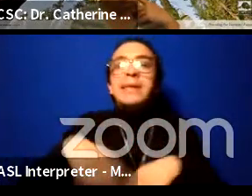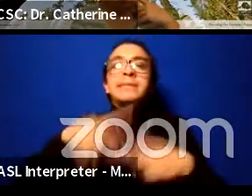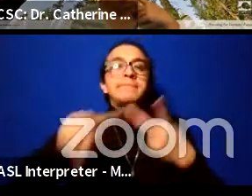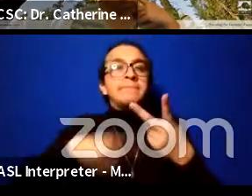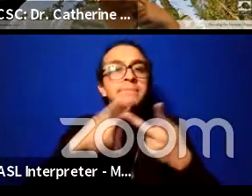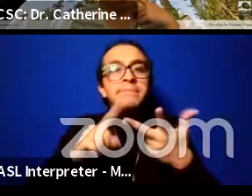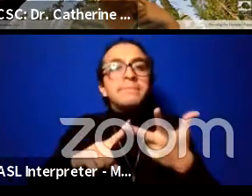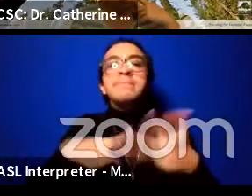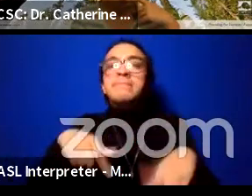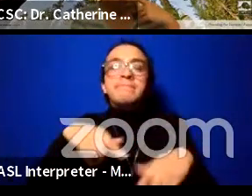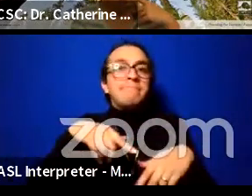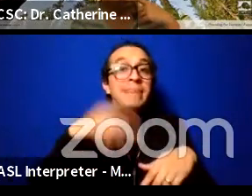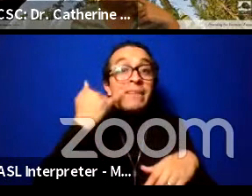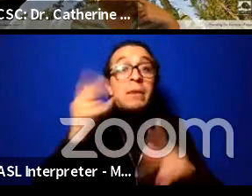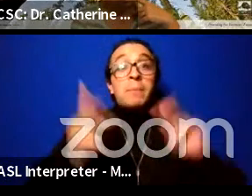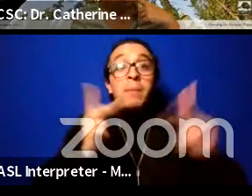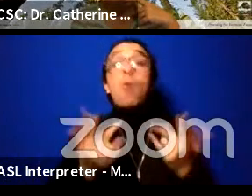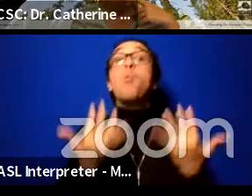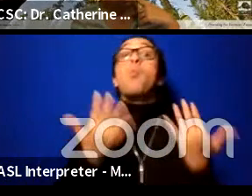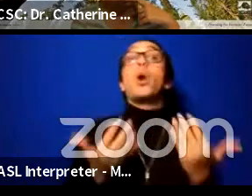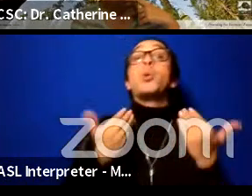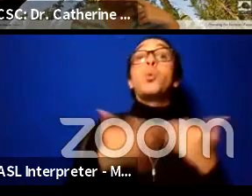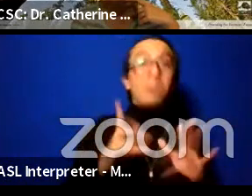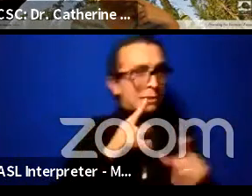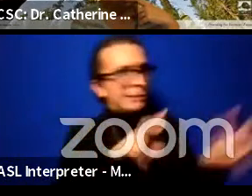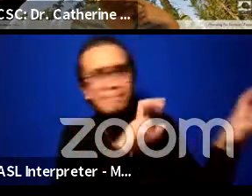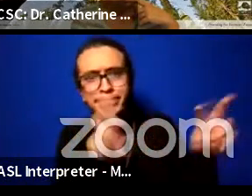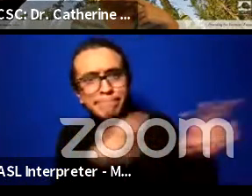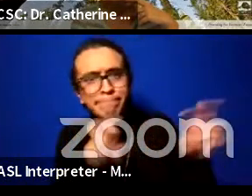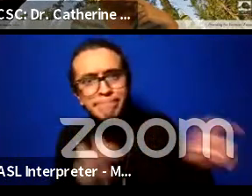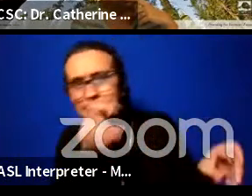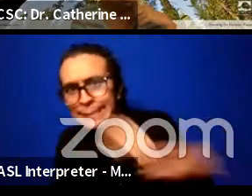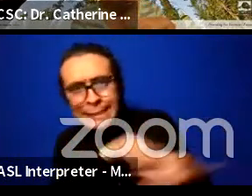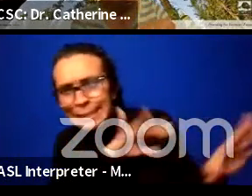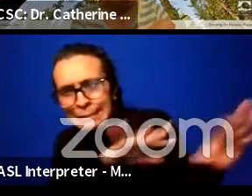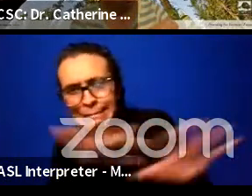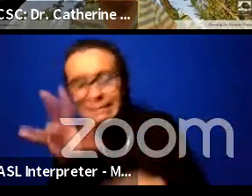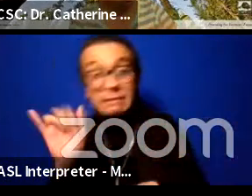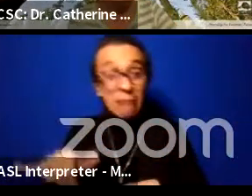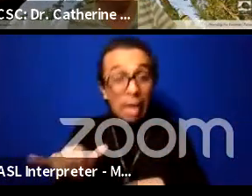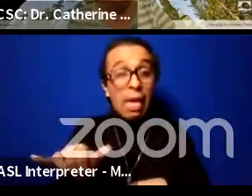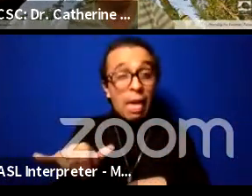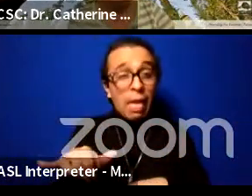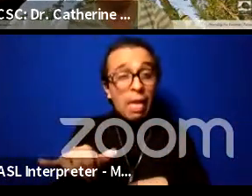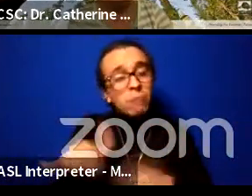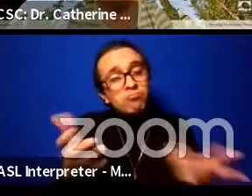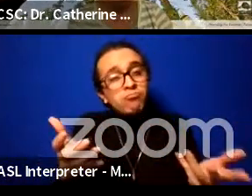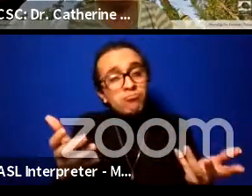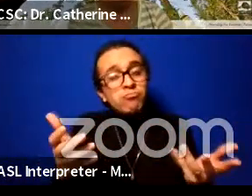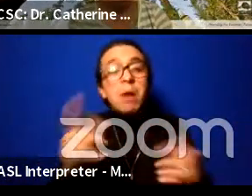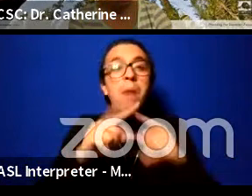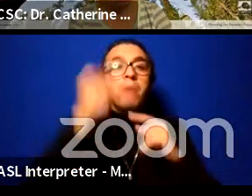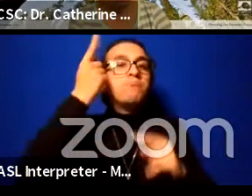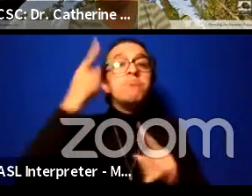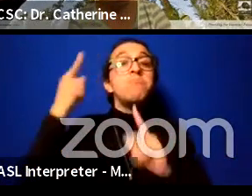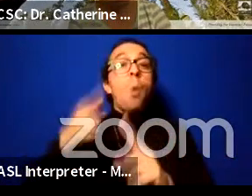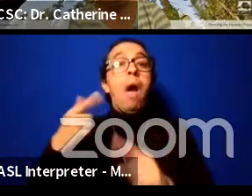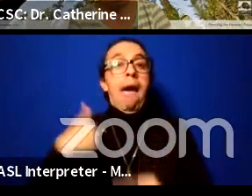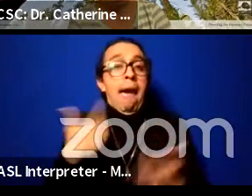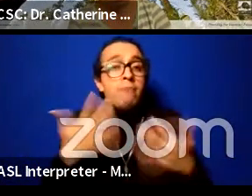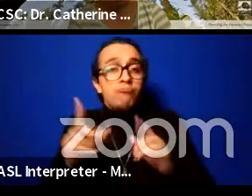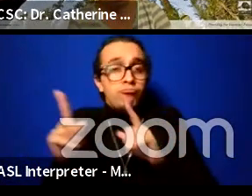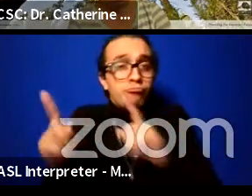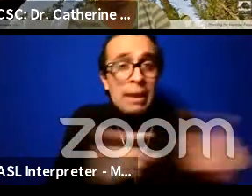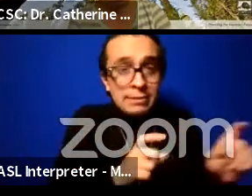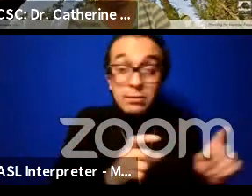meeting or help with tech support. But in these subcommittee groups, I did ask the question, typically we would have them facilitated by a district or